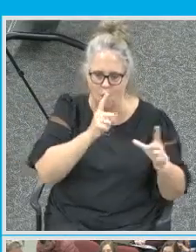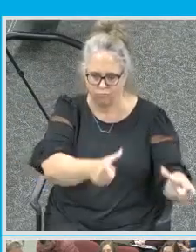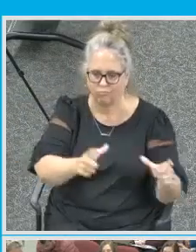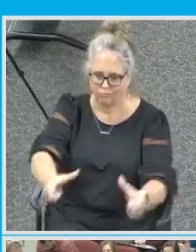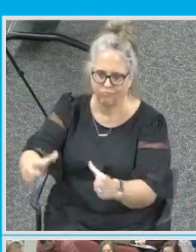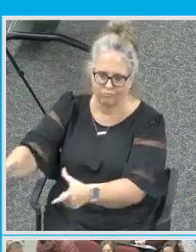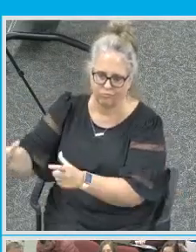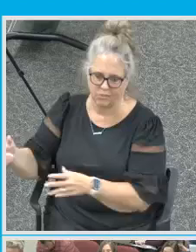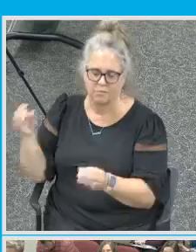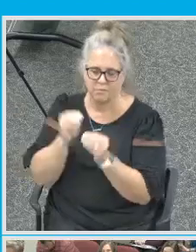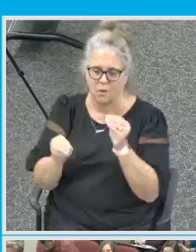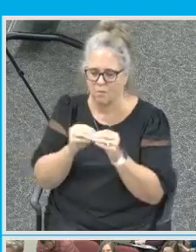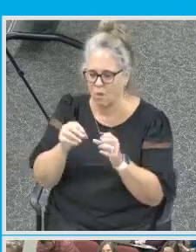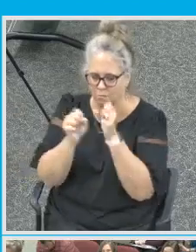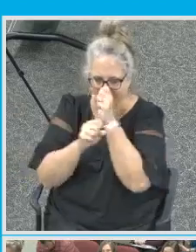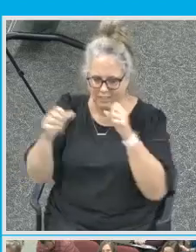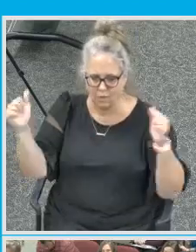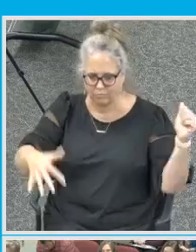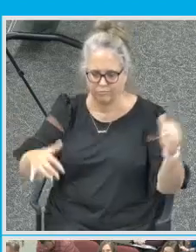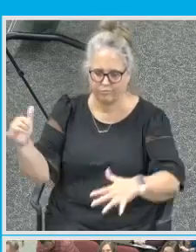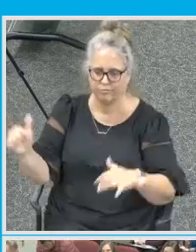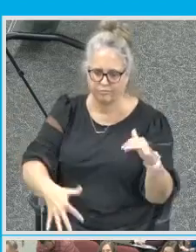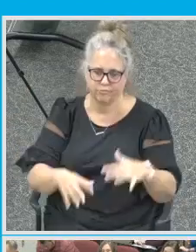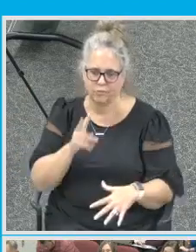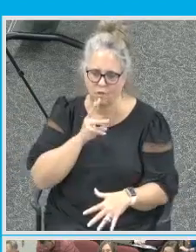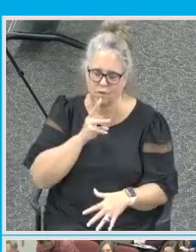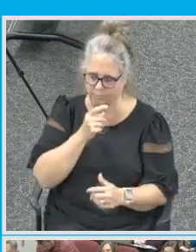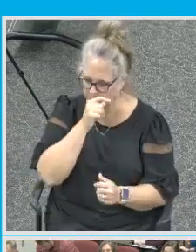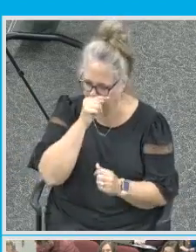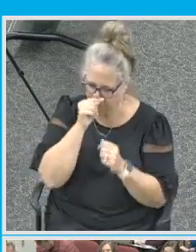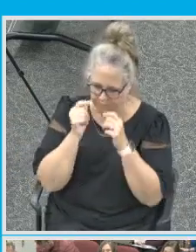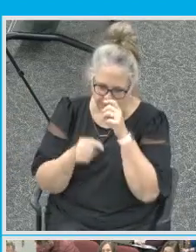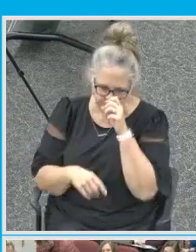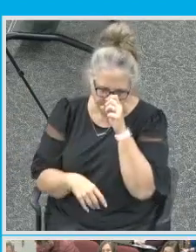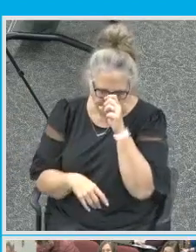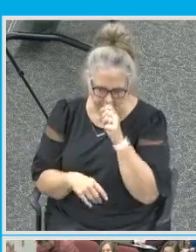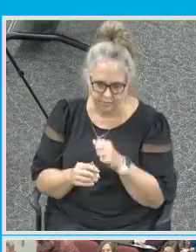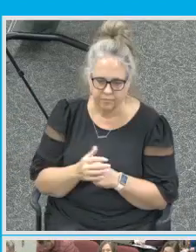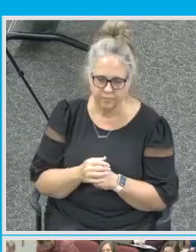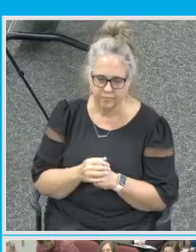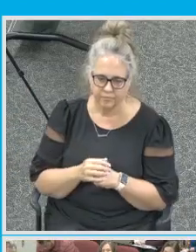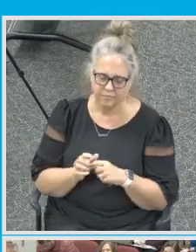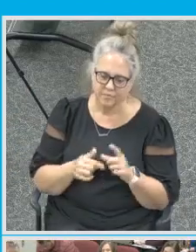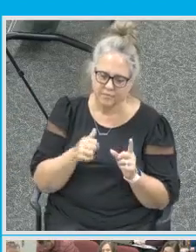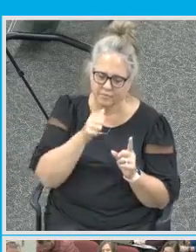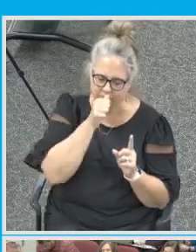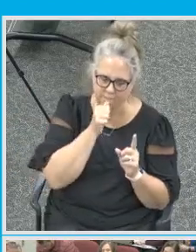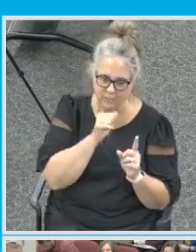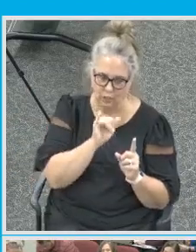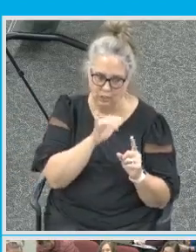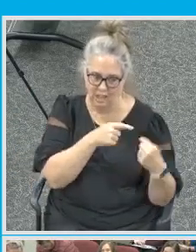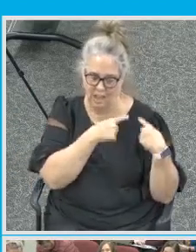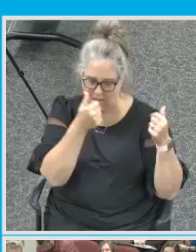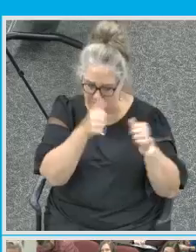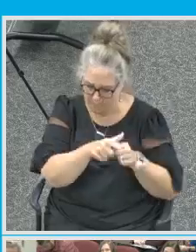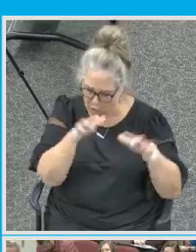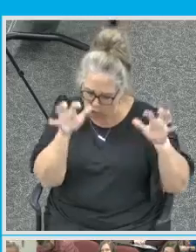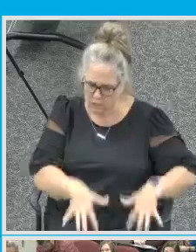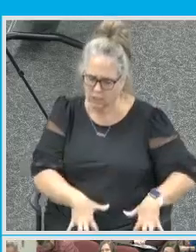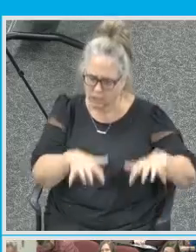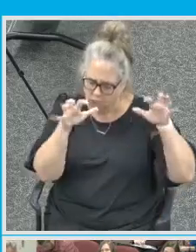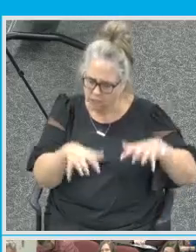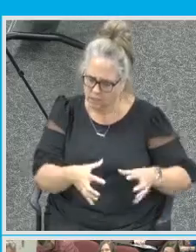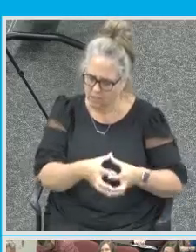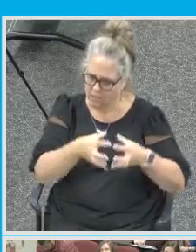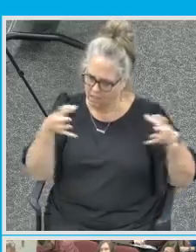from what happened in June and July in terms of mosquito breeding. It enhances itself, right? Like once that cycle gets